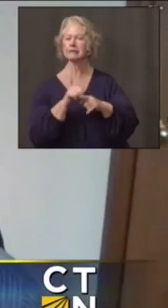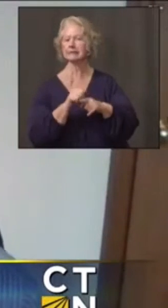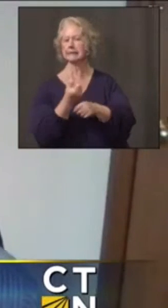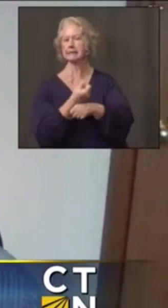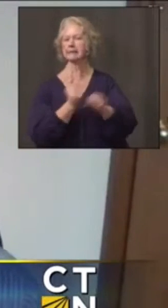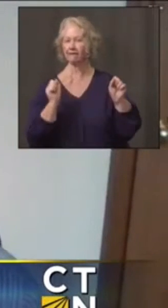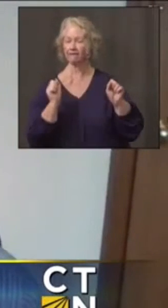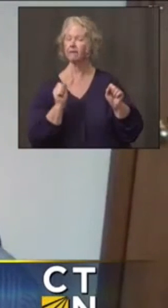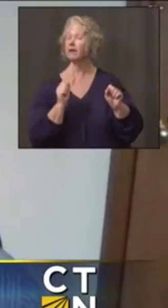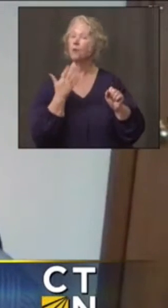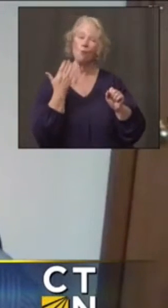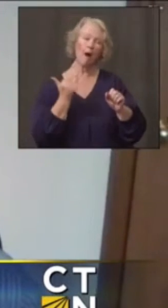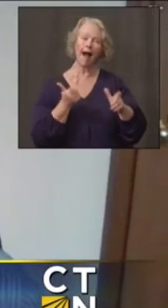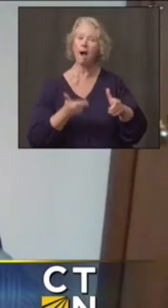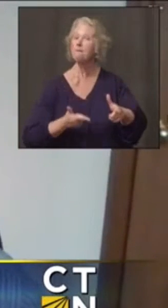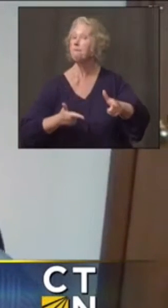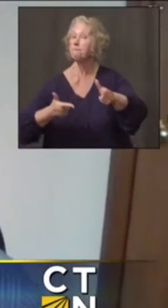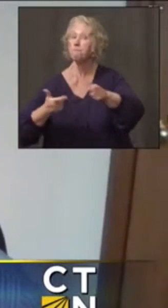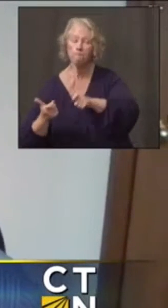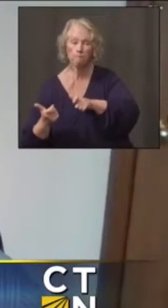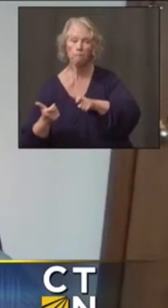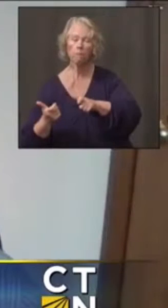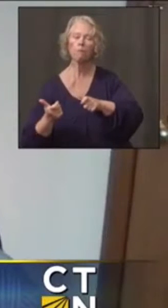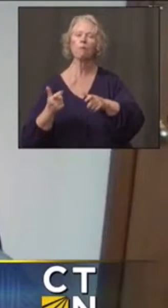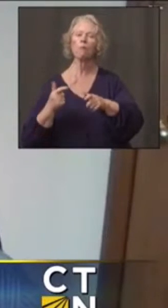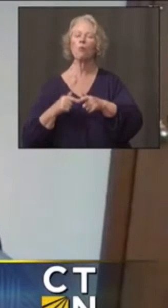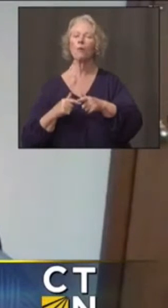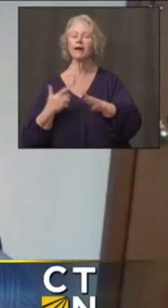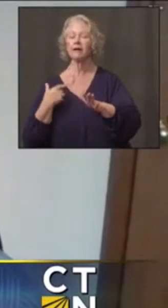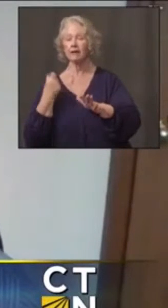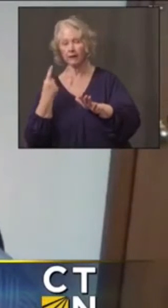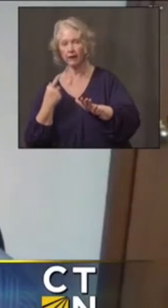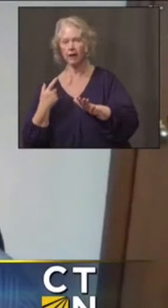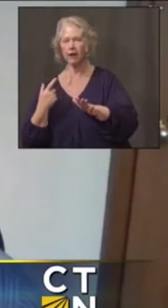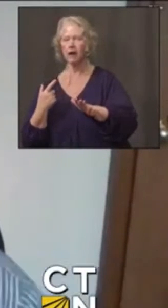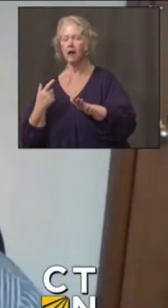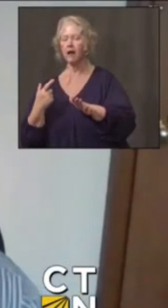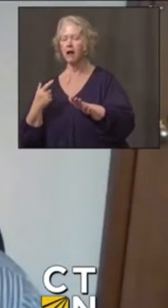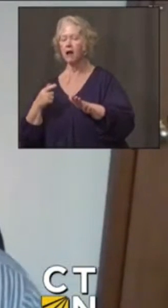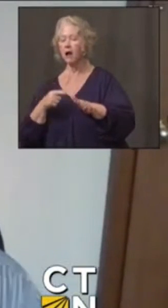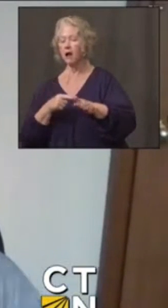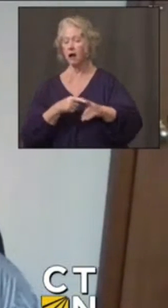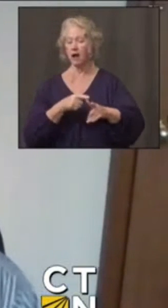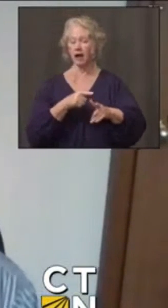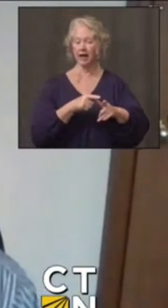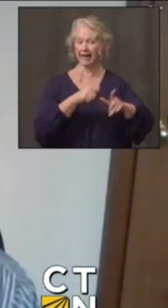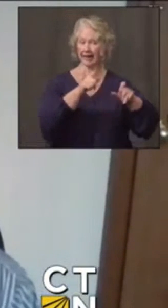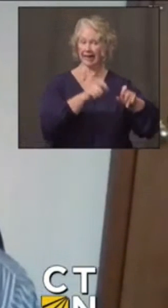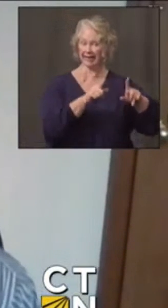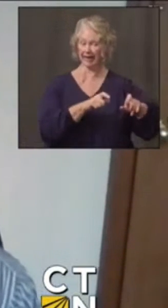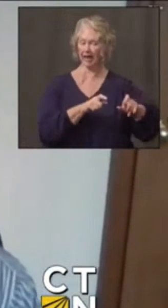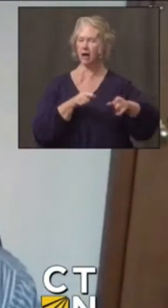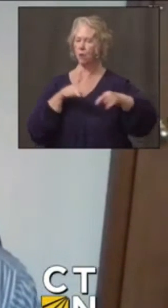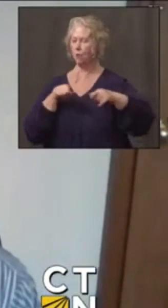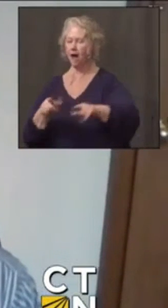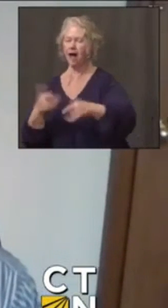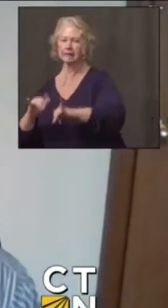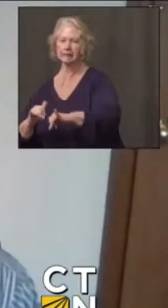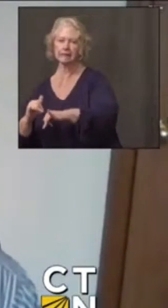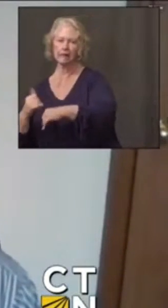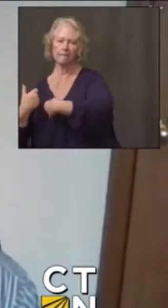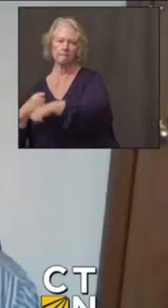quick here has been that we undertook the manufacturing in parallel. So normally you wouldn't spend $1